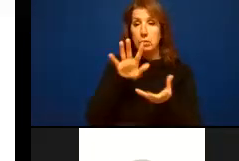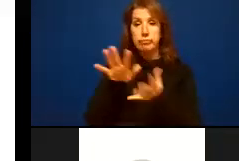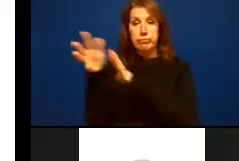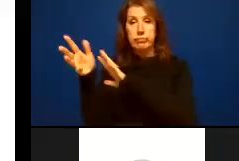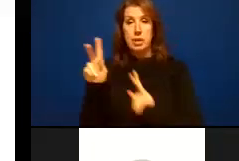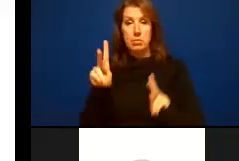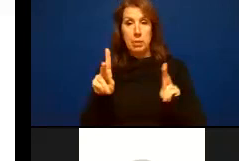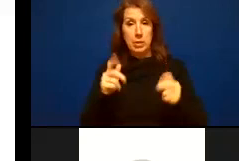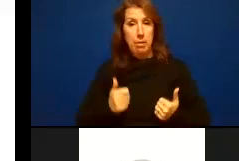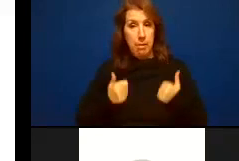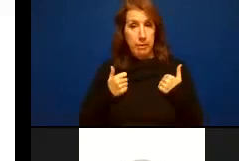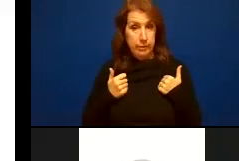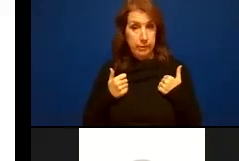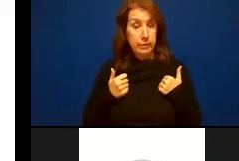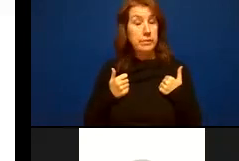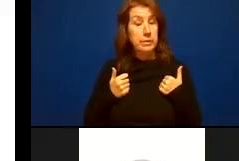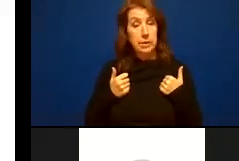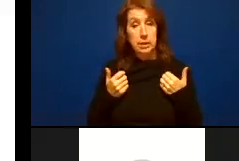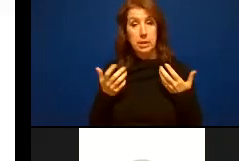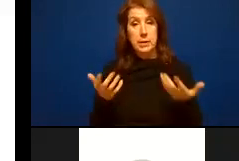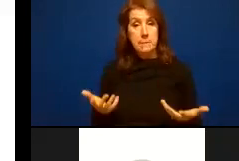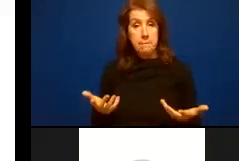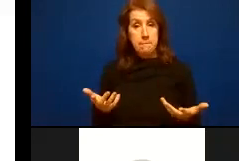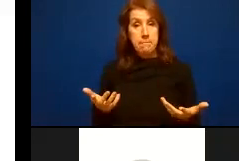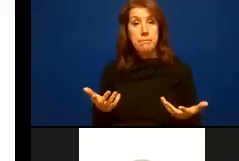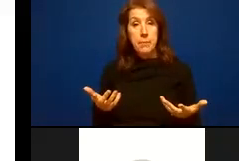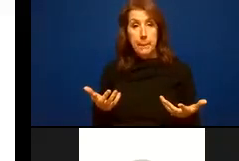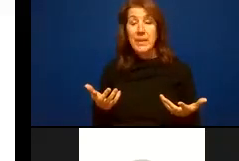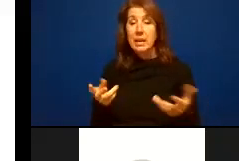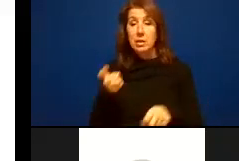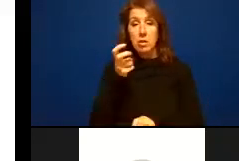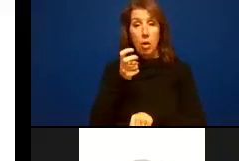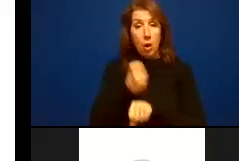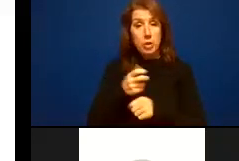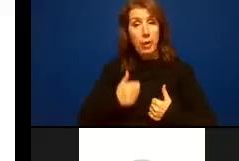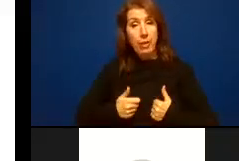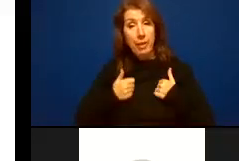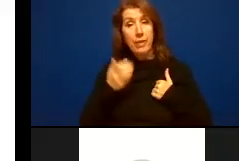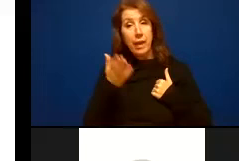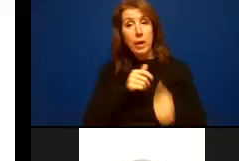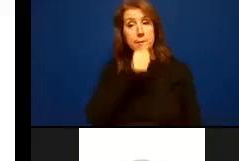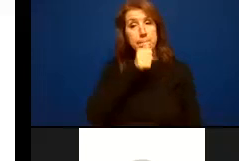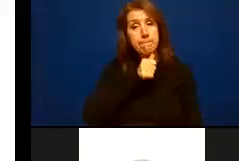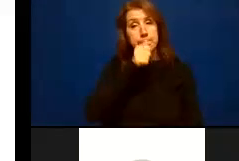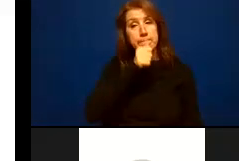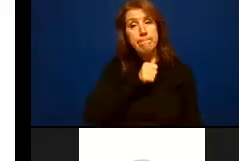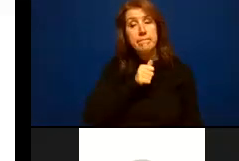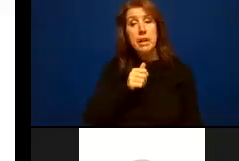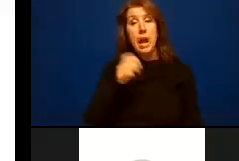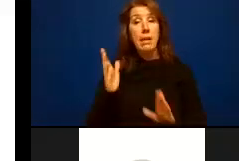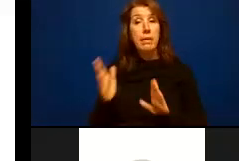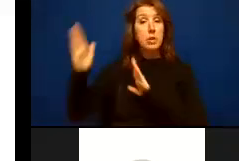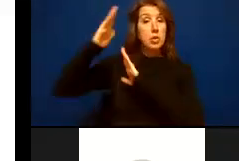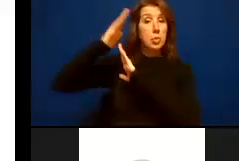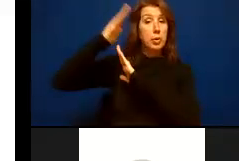in, many ways that are hard to live with. And frankly, that as the Supreme Court also